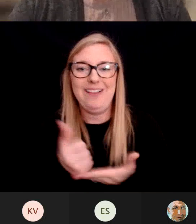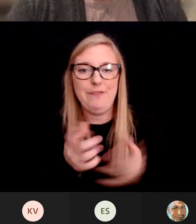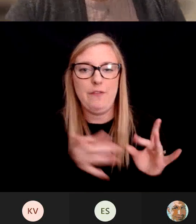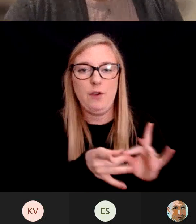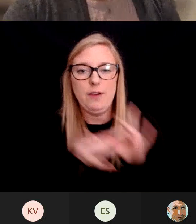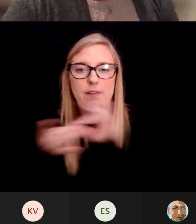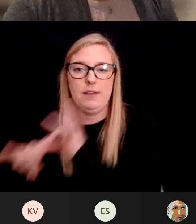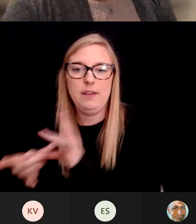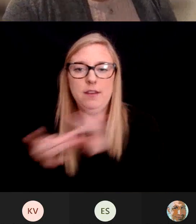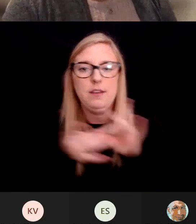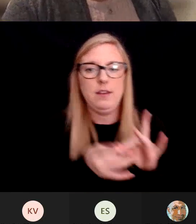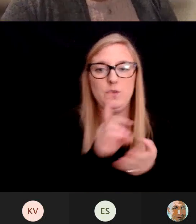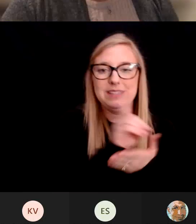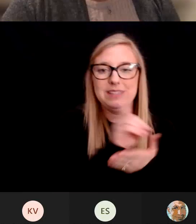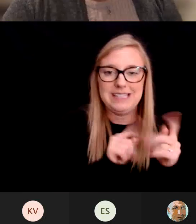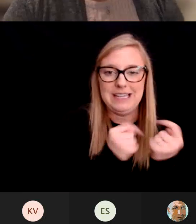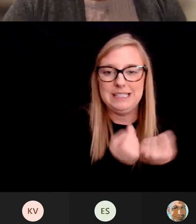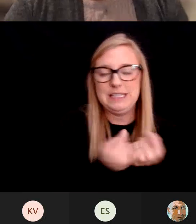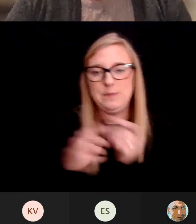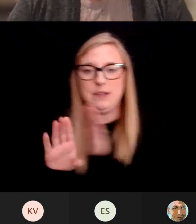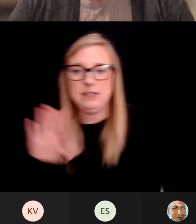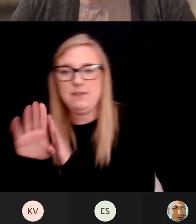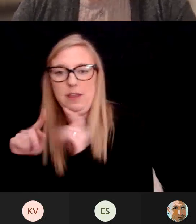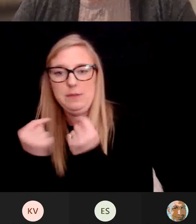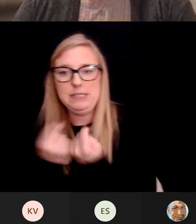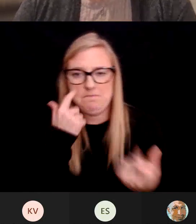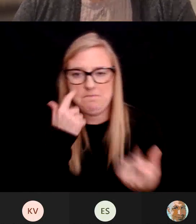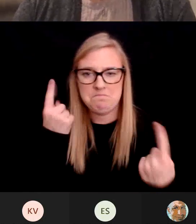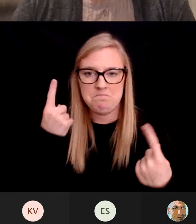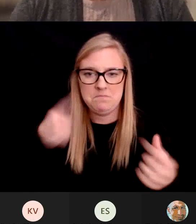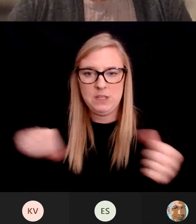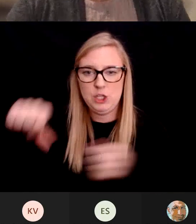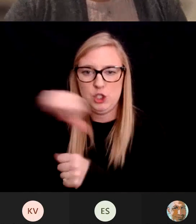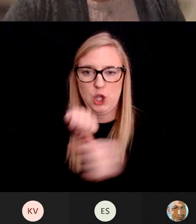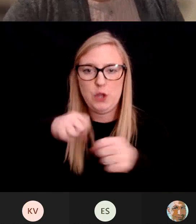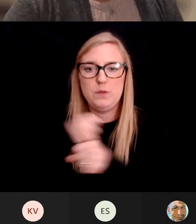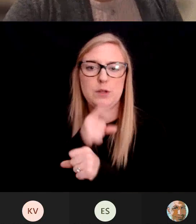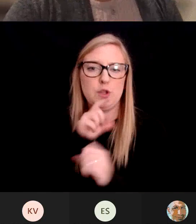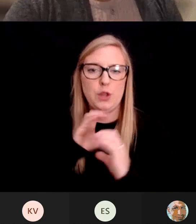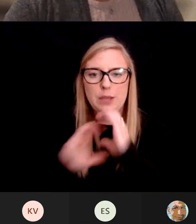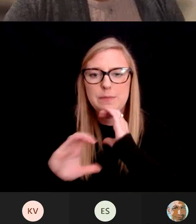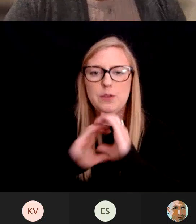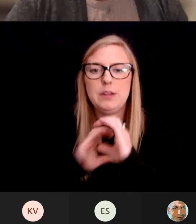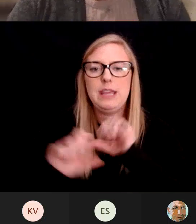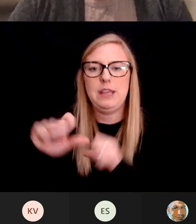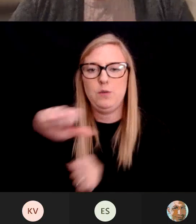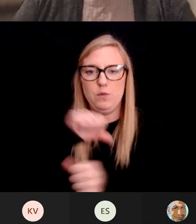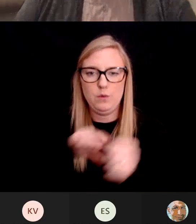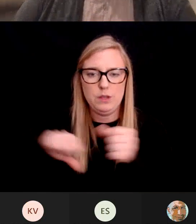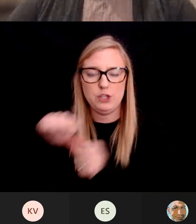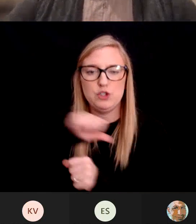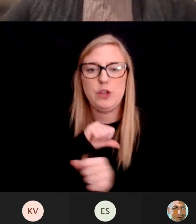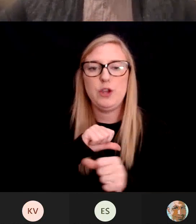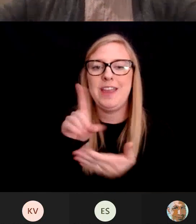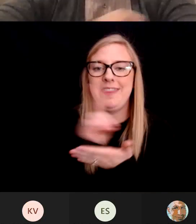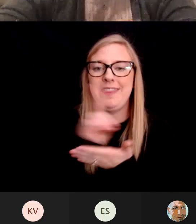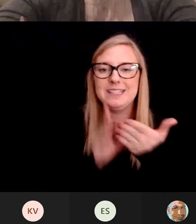development, and make sure that our designers are communicating, their intent for the accessible